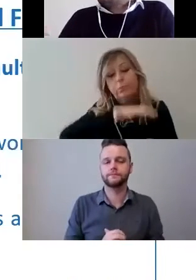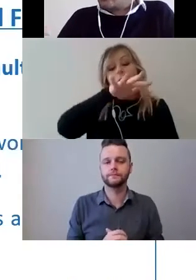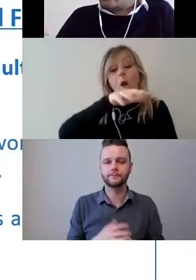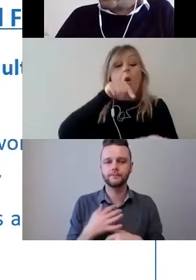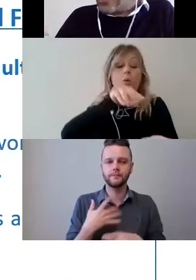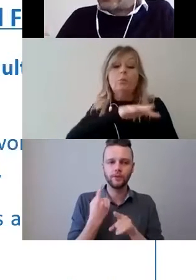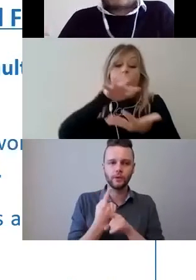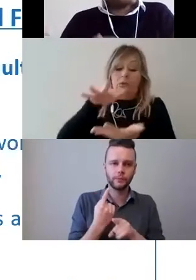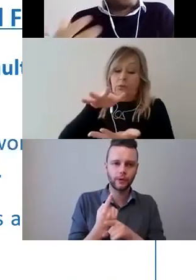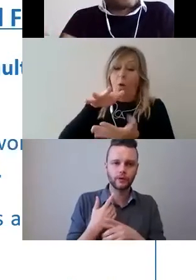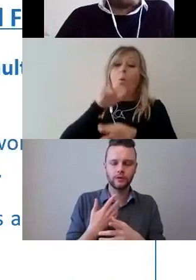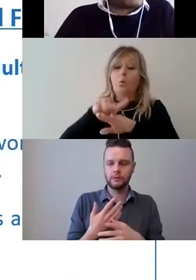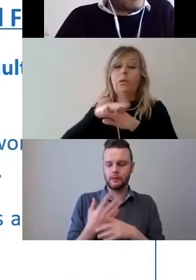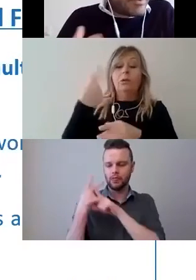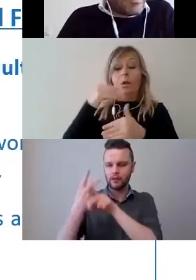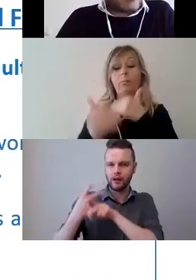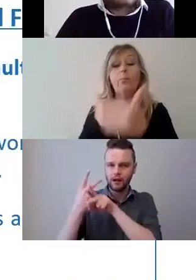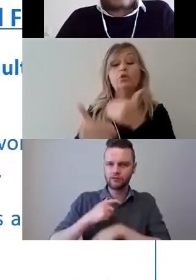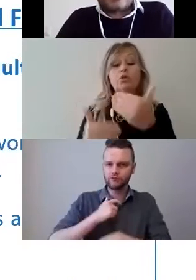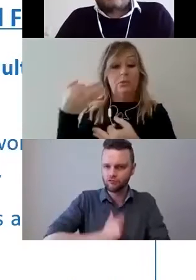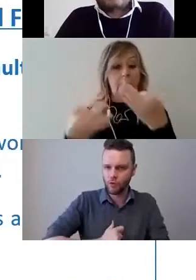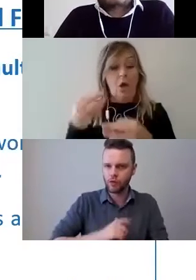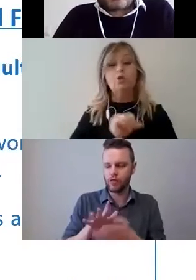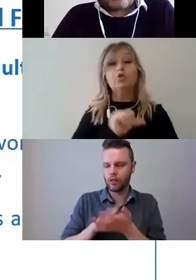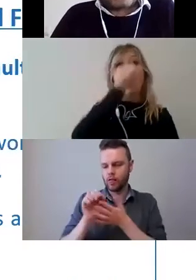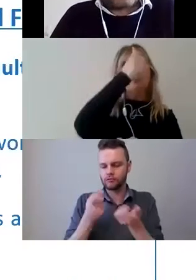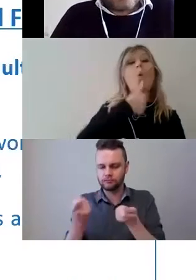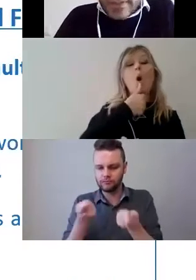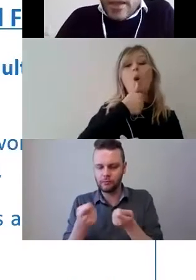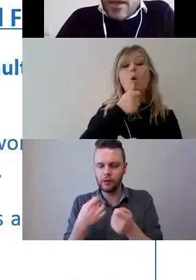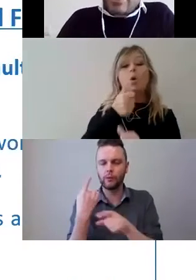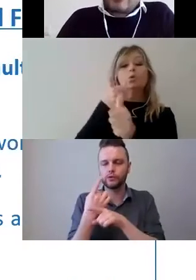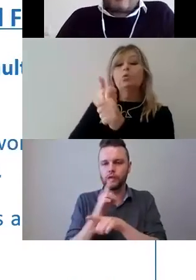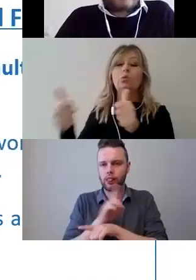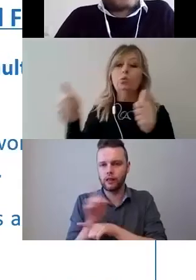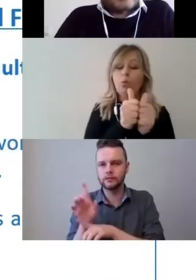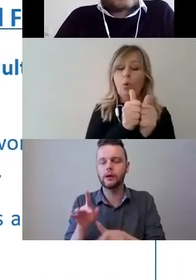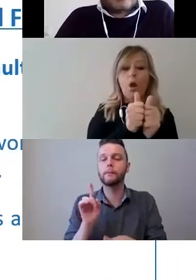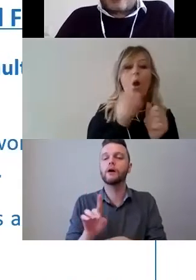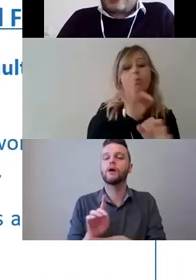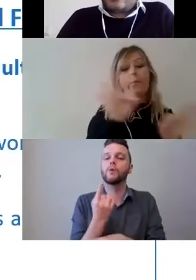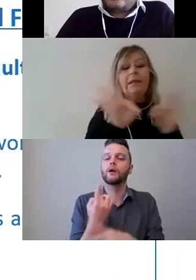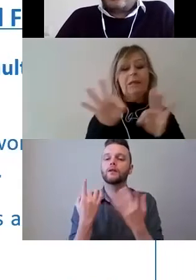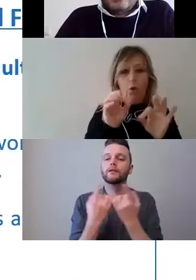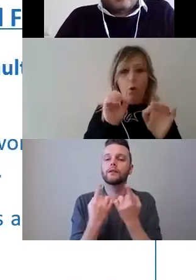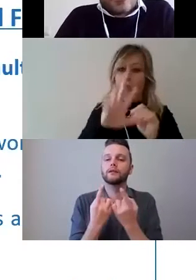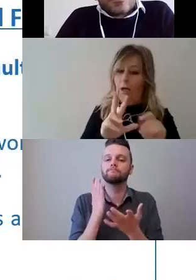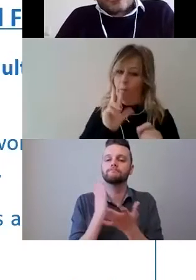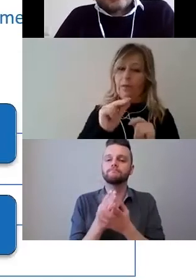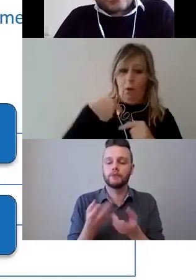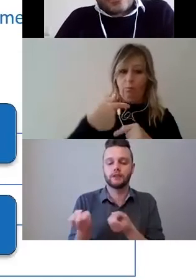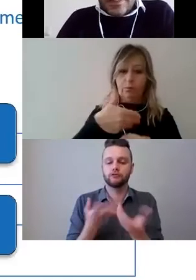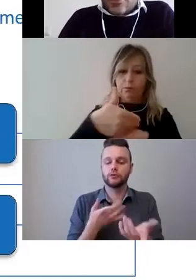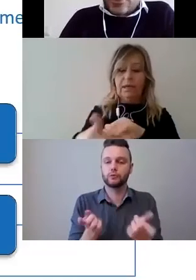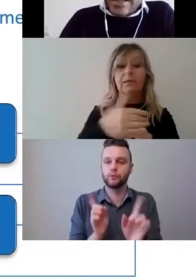the role of the guardians or the role of the cultural mediator that we will explore later, but one of the first instruments that has been introduced is